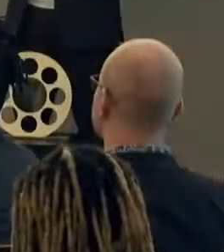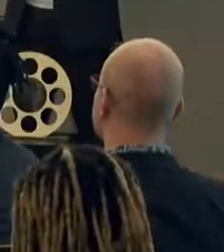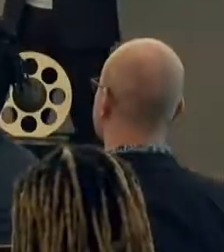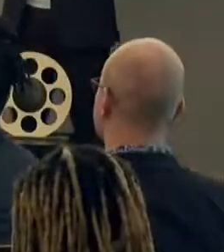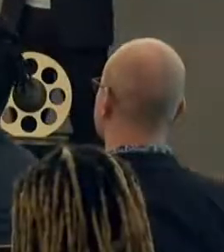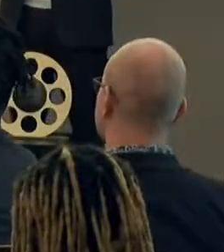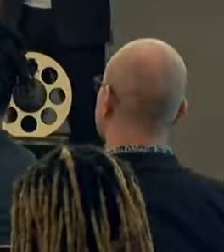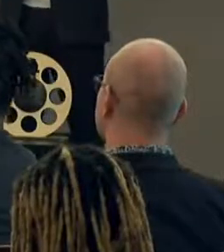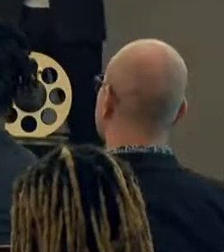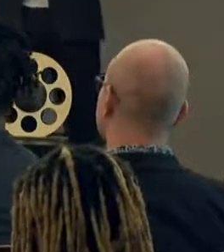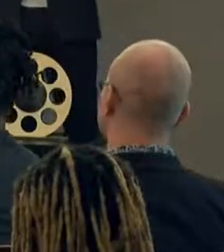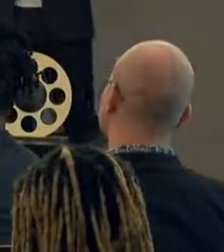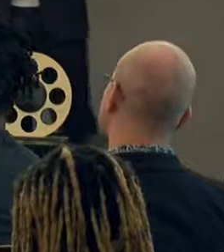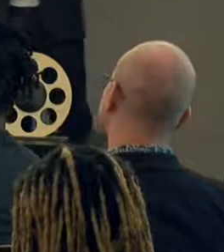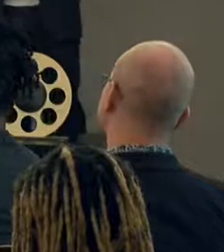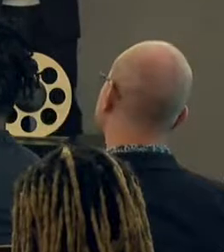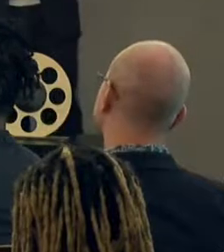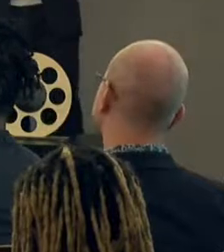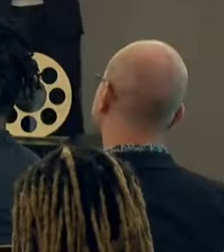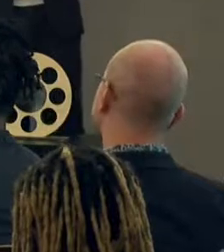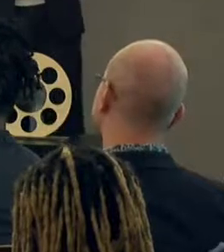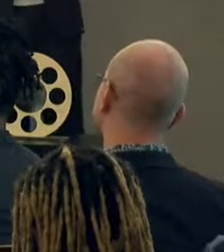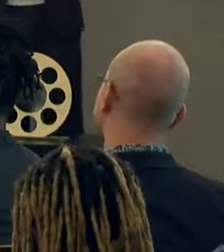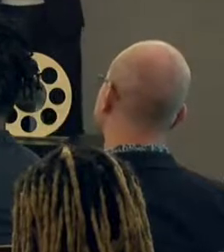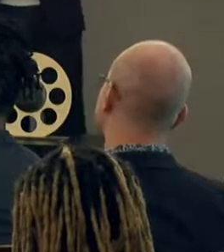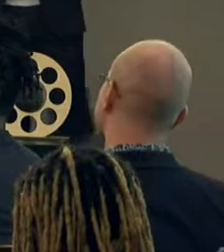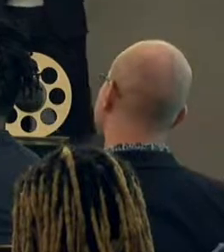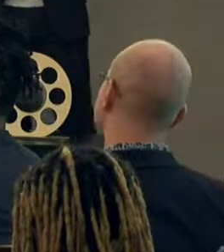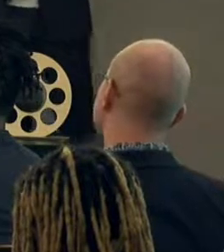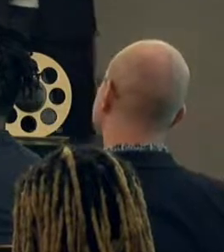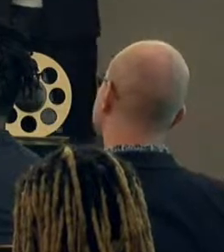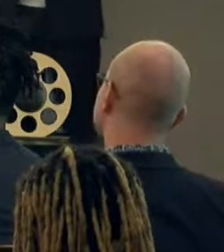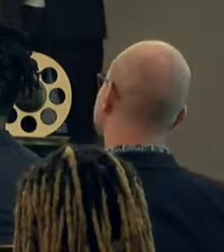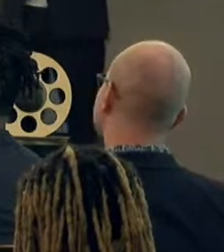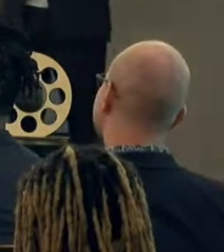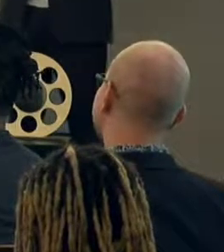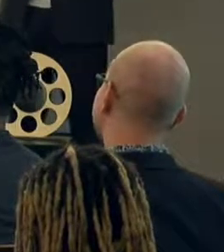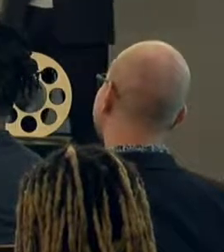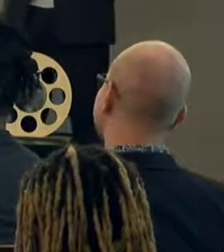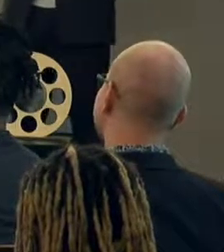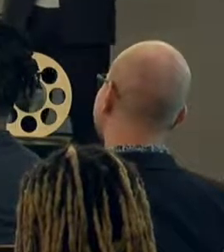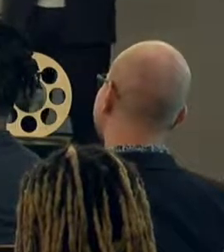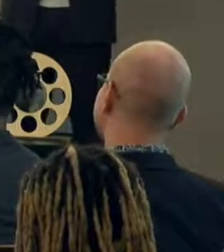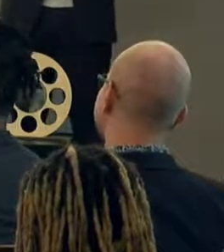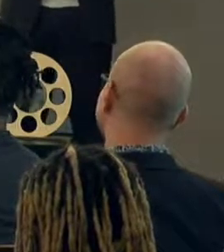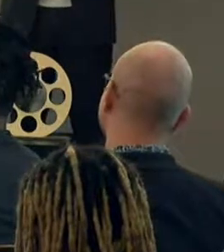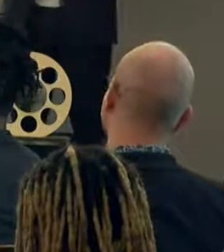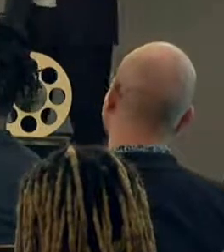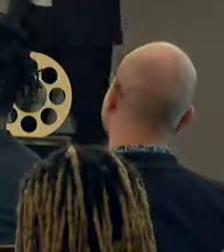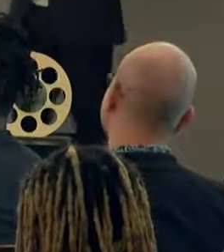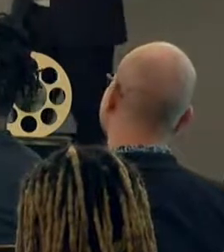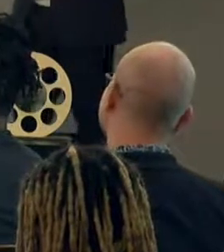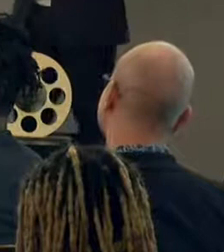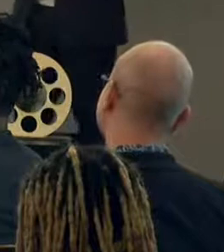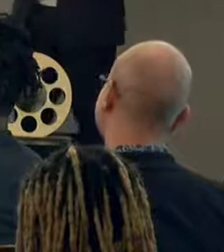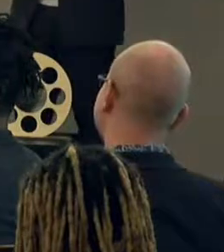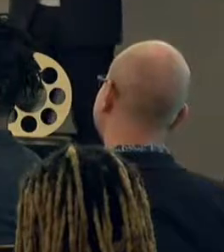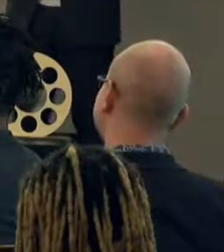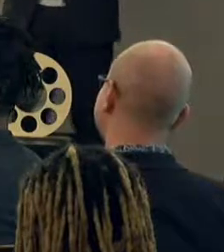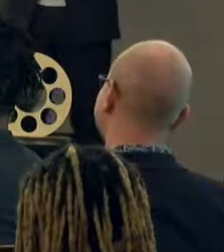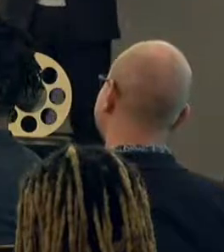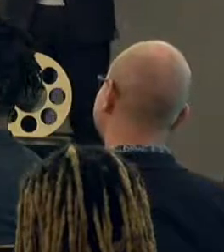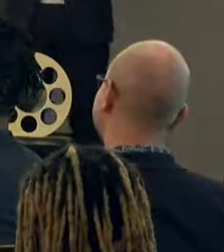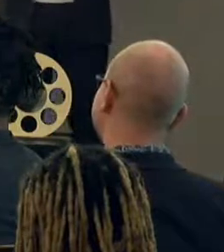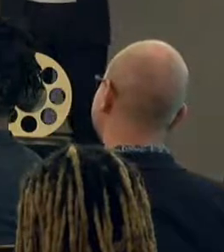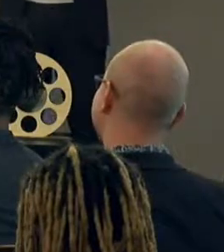mean, I'll just jump in first because I want to put it out there. I want to work with you. So oh, I'm just, with I'm just pleasure. Like, oh, my God. I'm just, like, claiming it